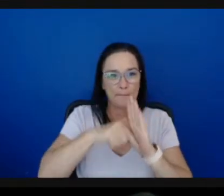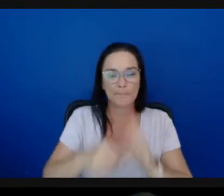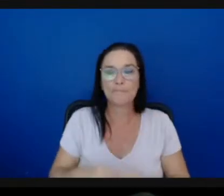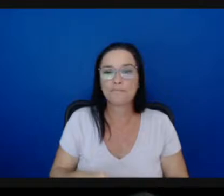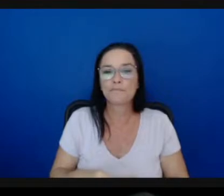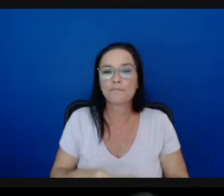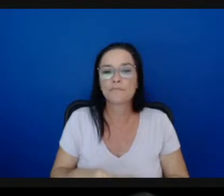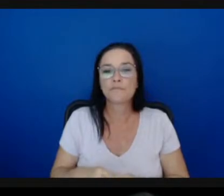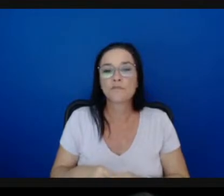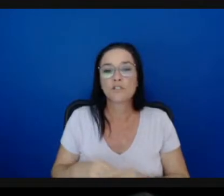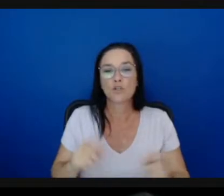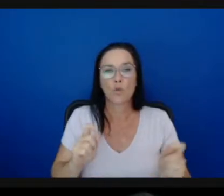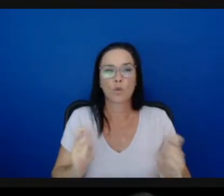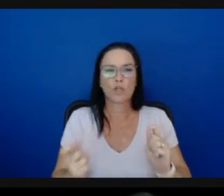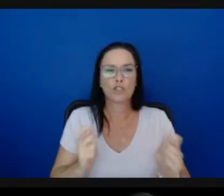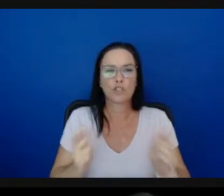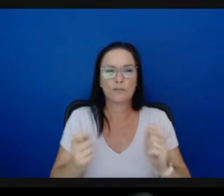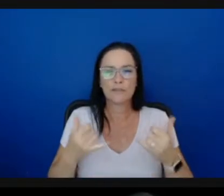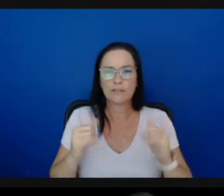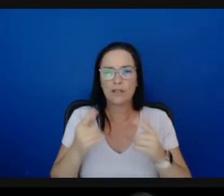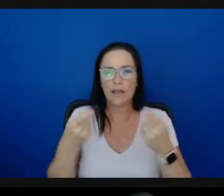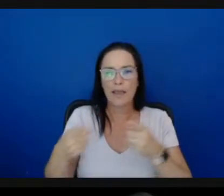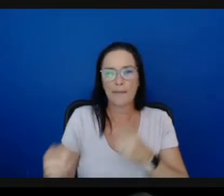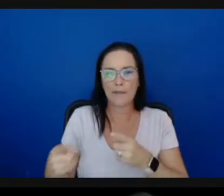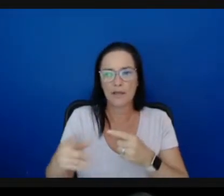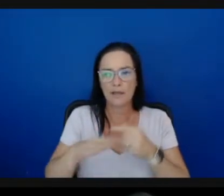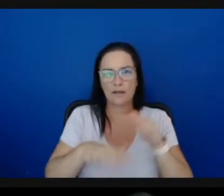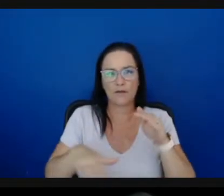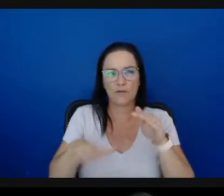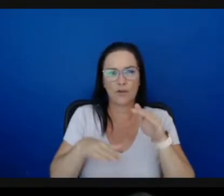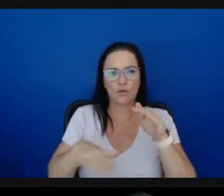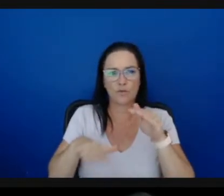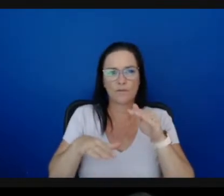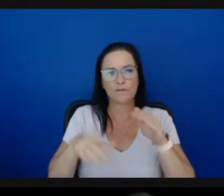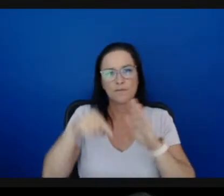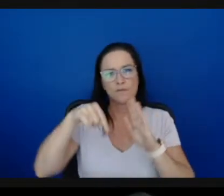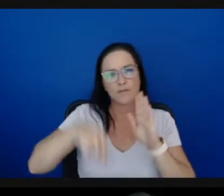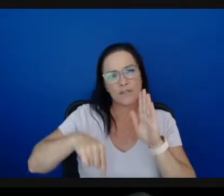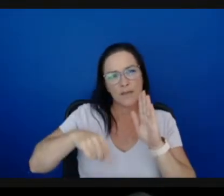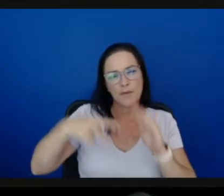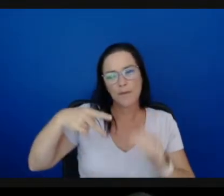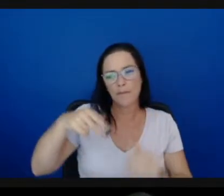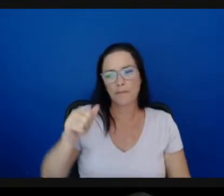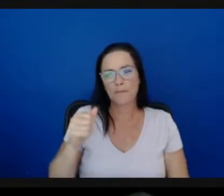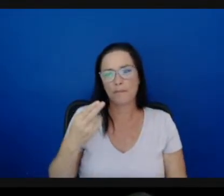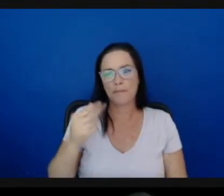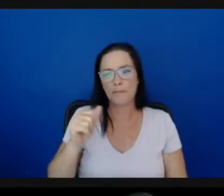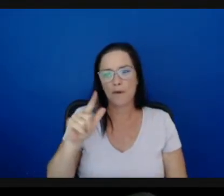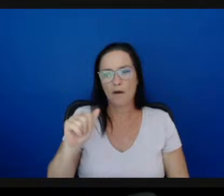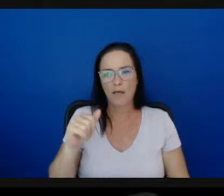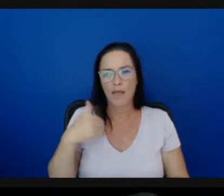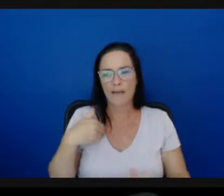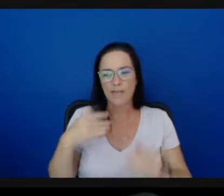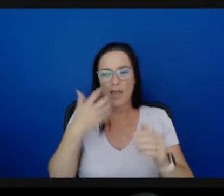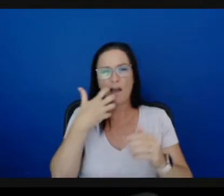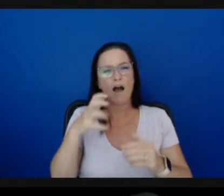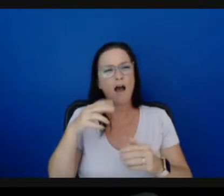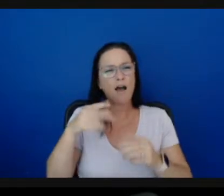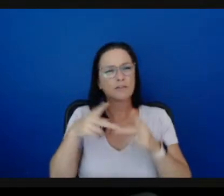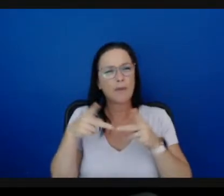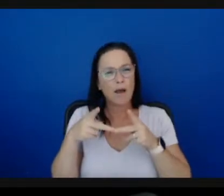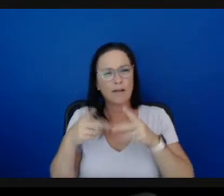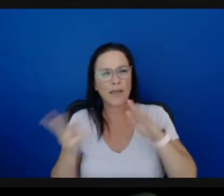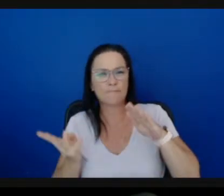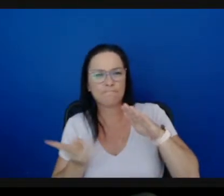adjustments still happening down here in the Pahala zone, deep, deep down, as magma comes through that hotspot feeder. And closer to the